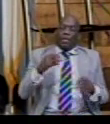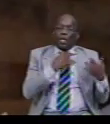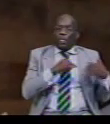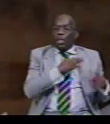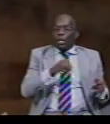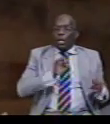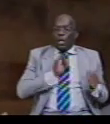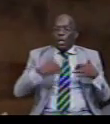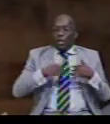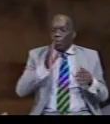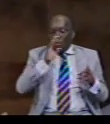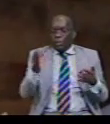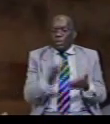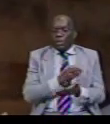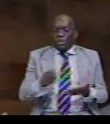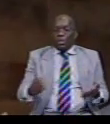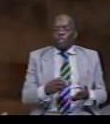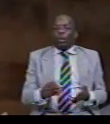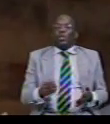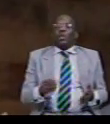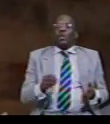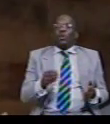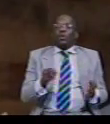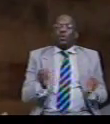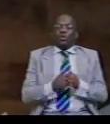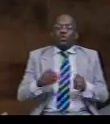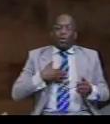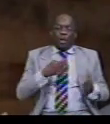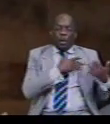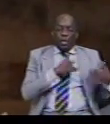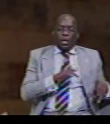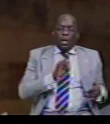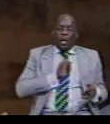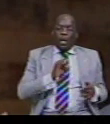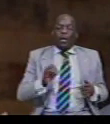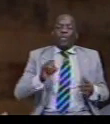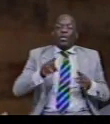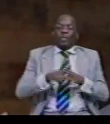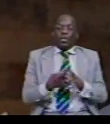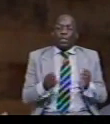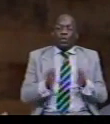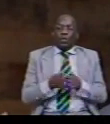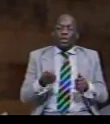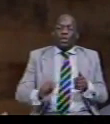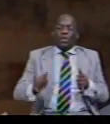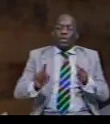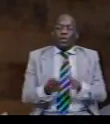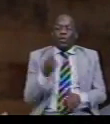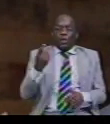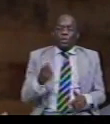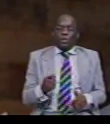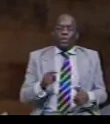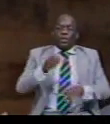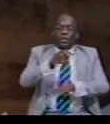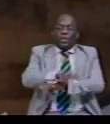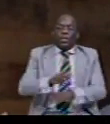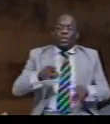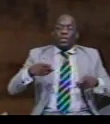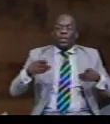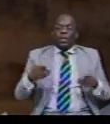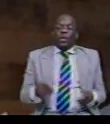heart. And I am thankful. And I started off with the first night trying to teach you a song